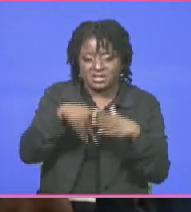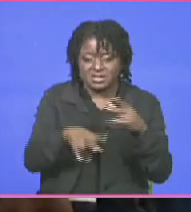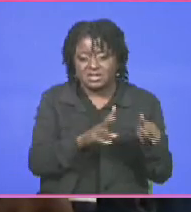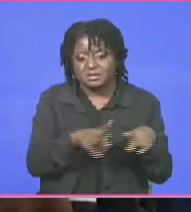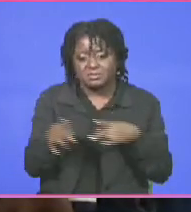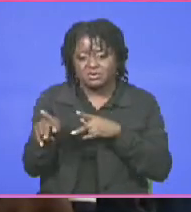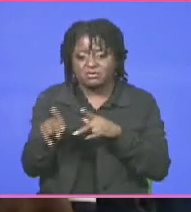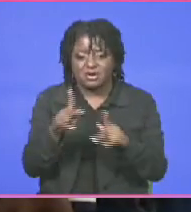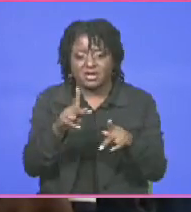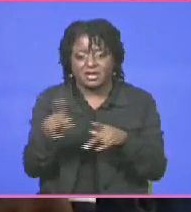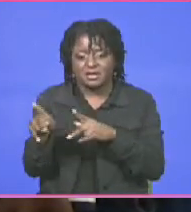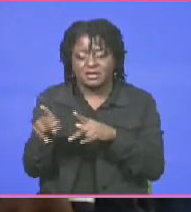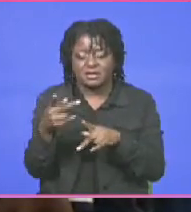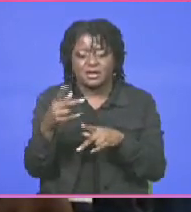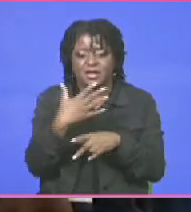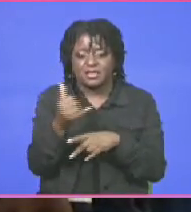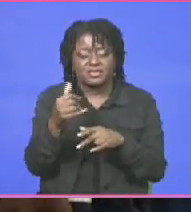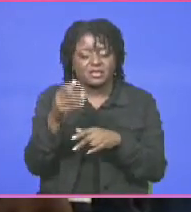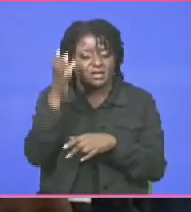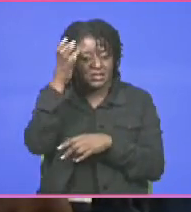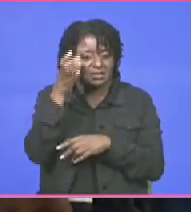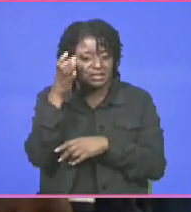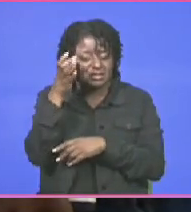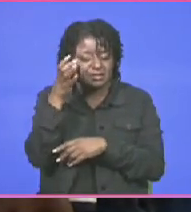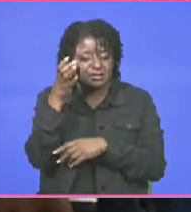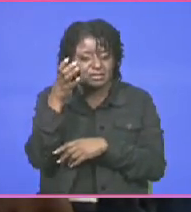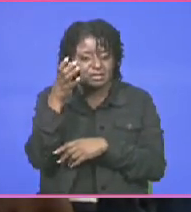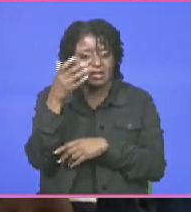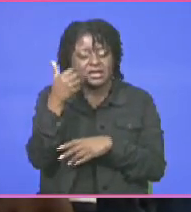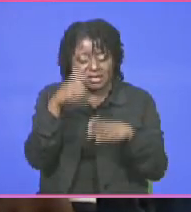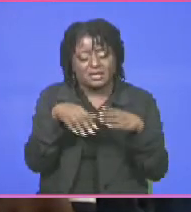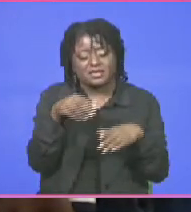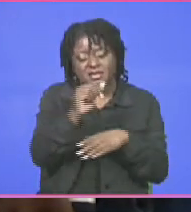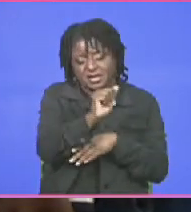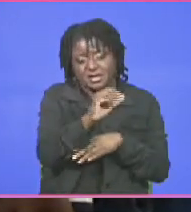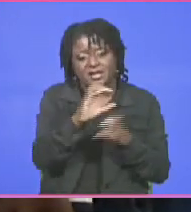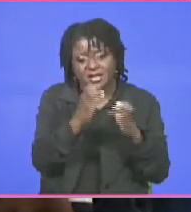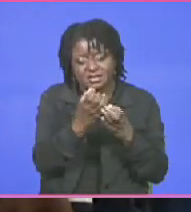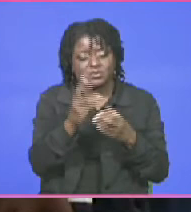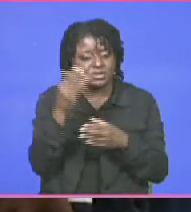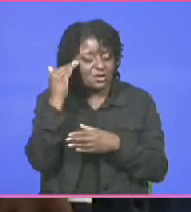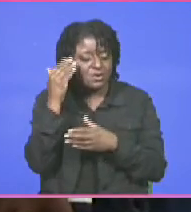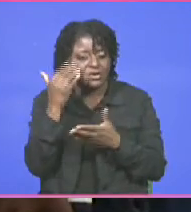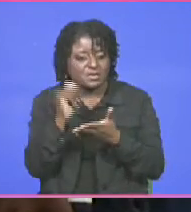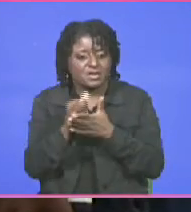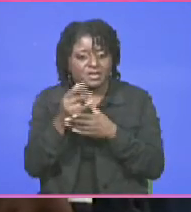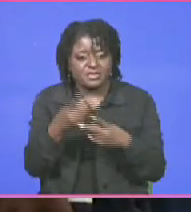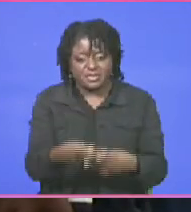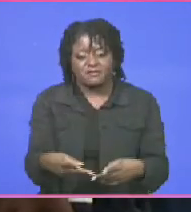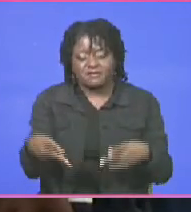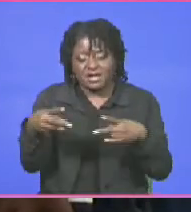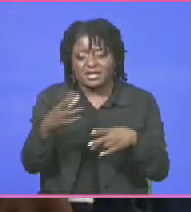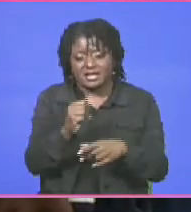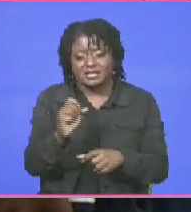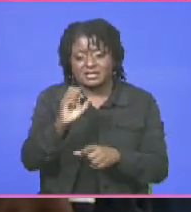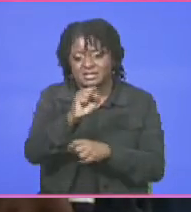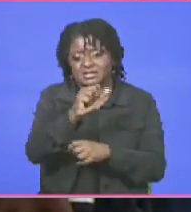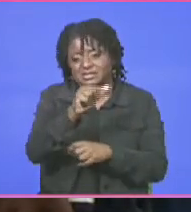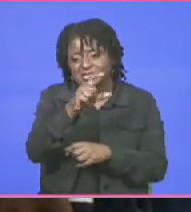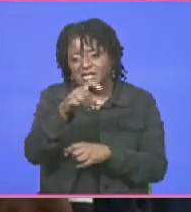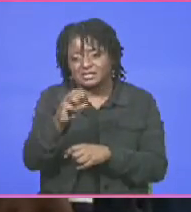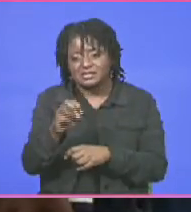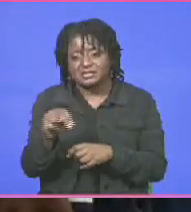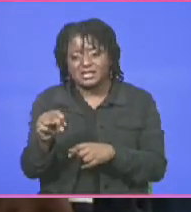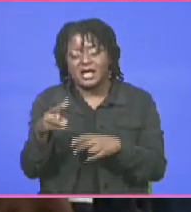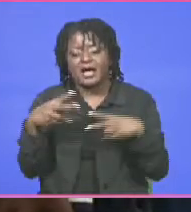And they consider an A class, and we know that the Valiants, the Saxon, have a lot of support. We think